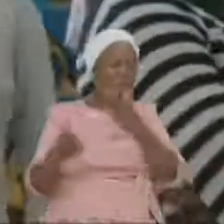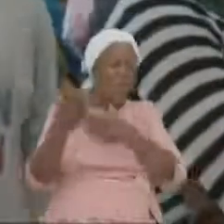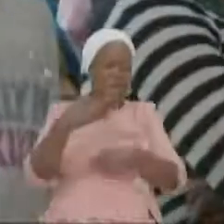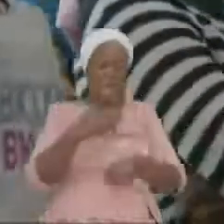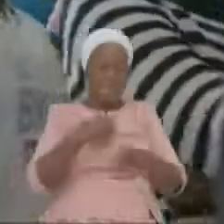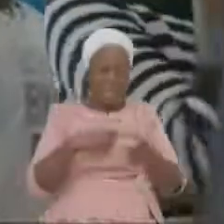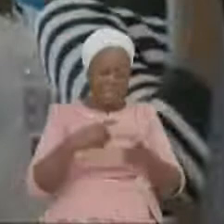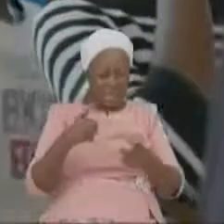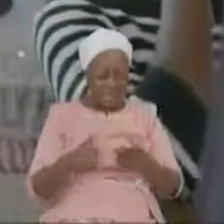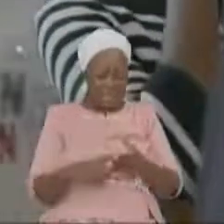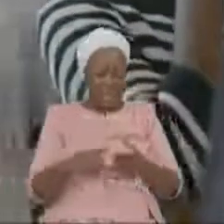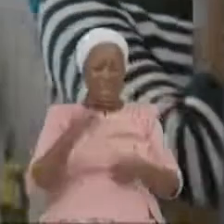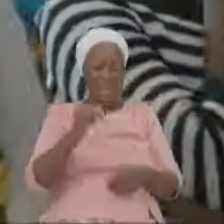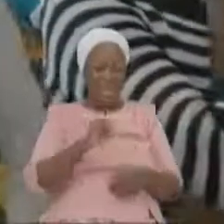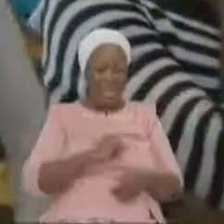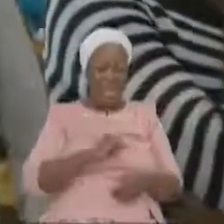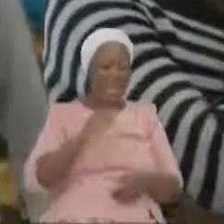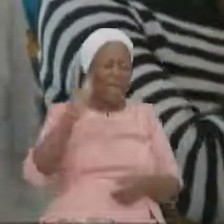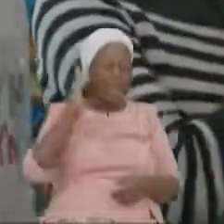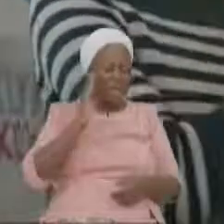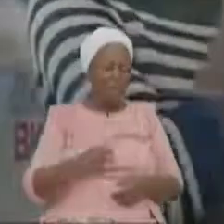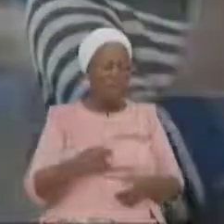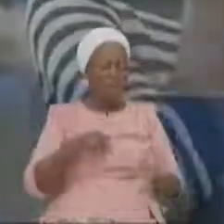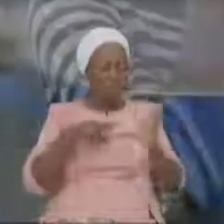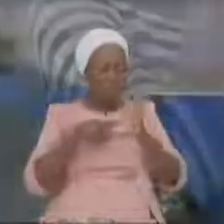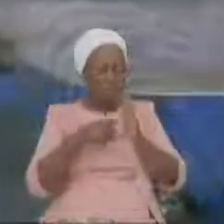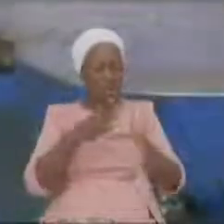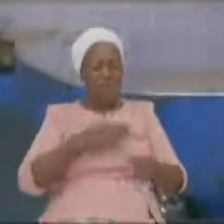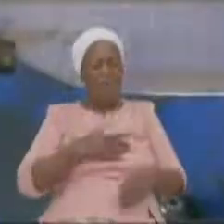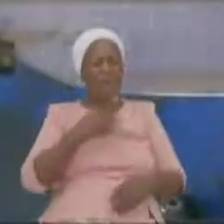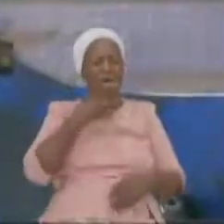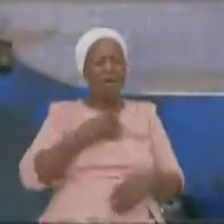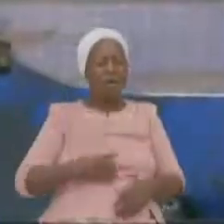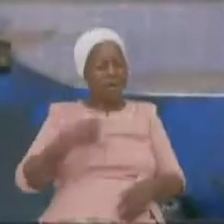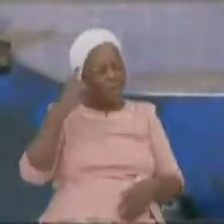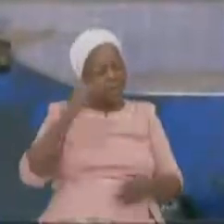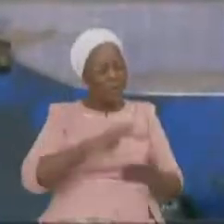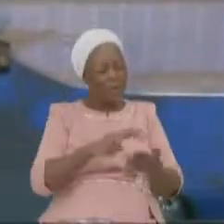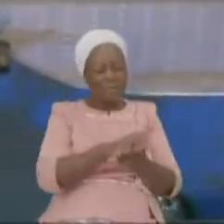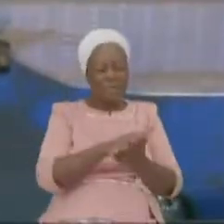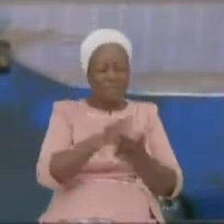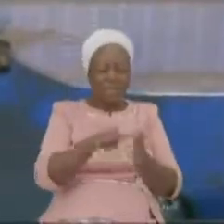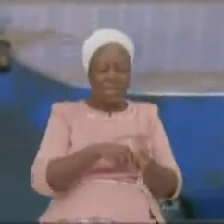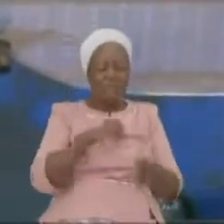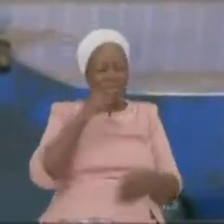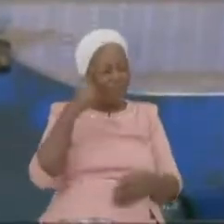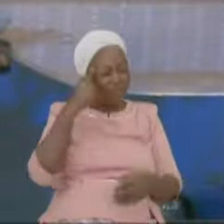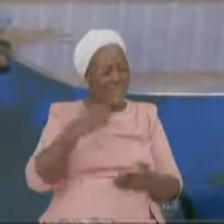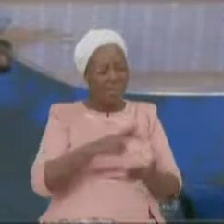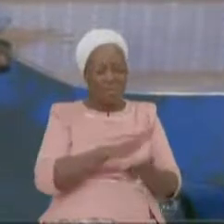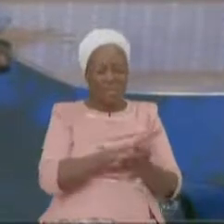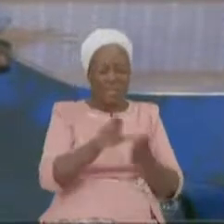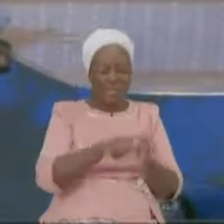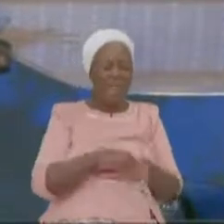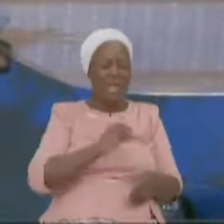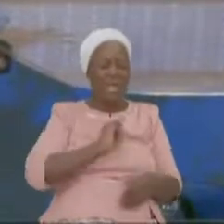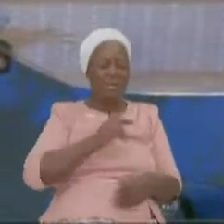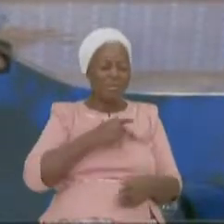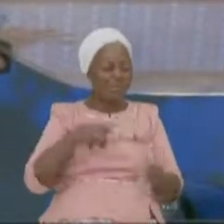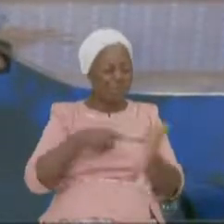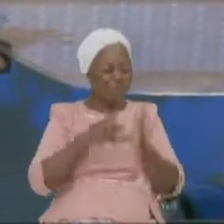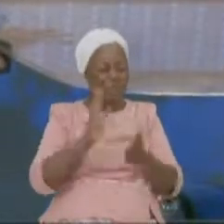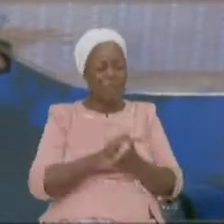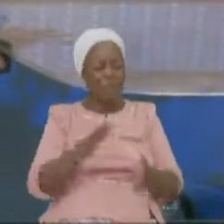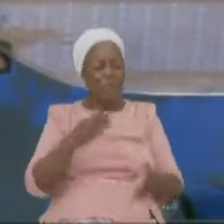then I show my hunger for righteousness, not for righteousness. I show my